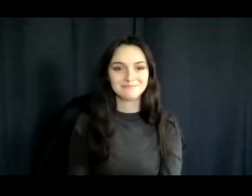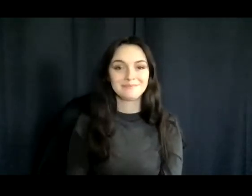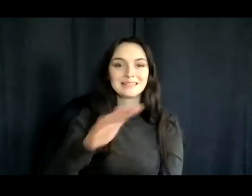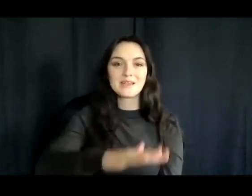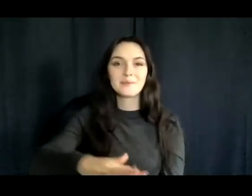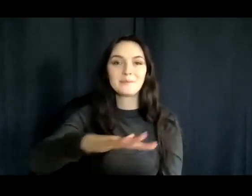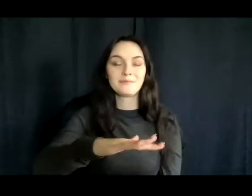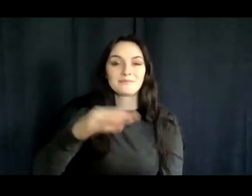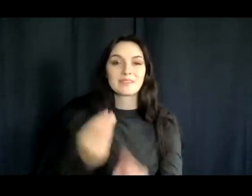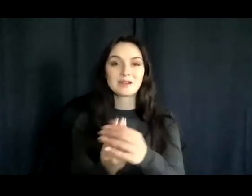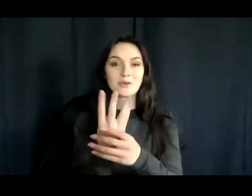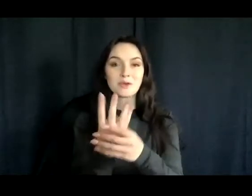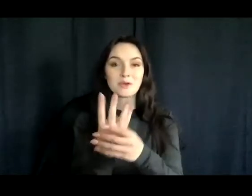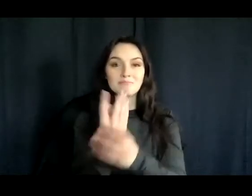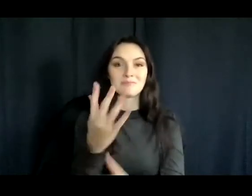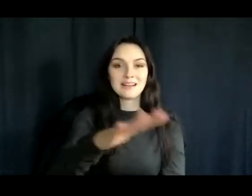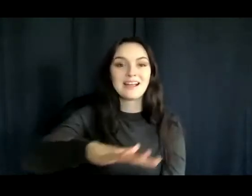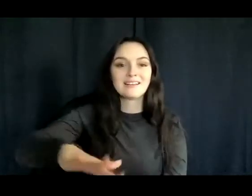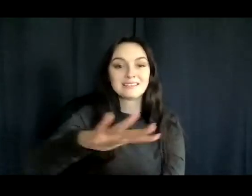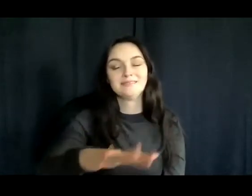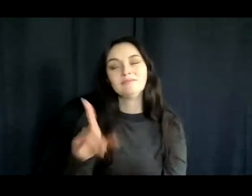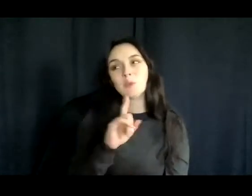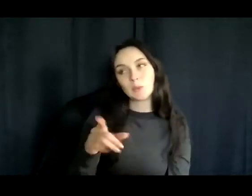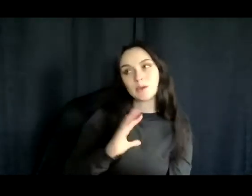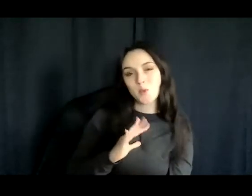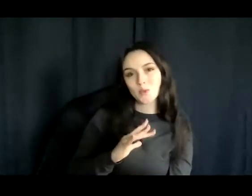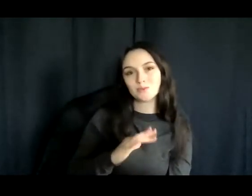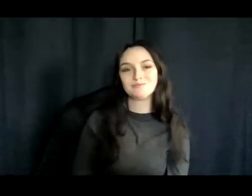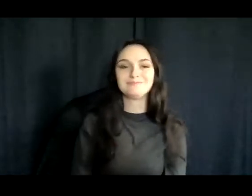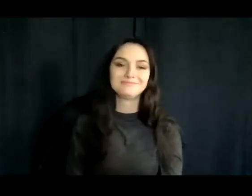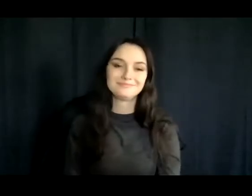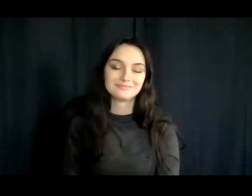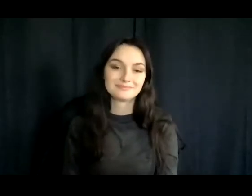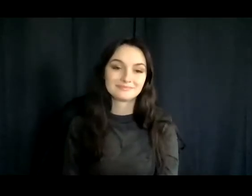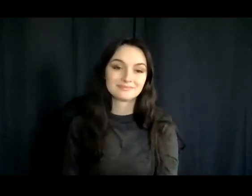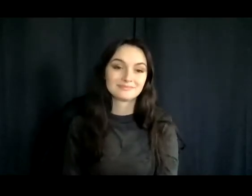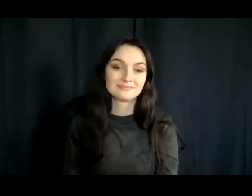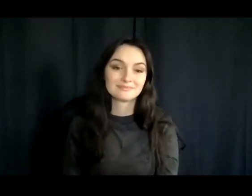area. This is cool, you guys. So this is the Brain.